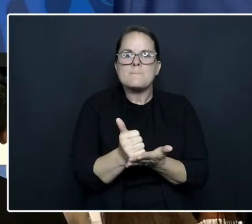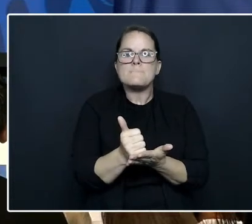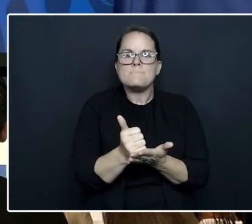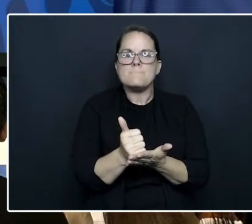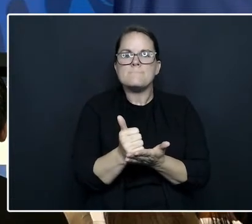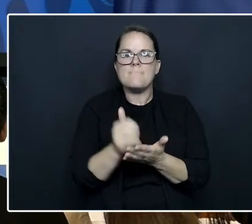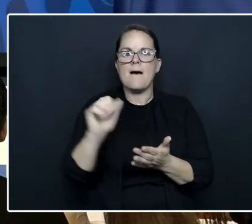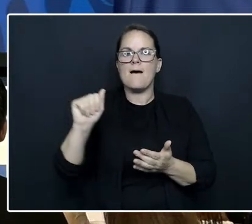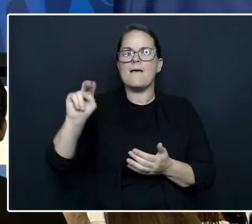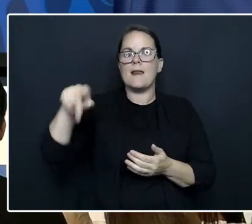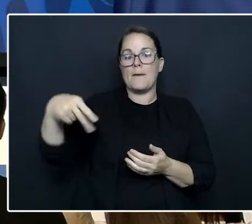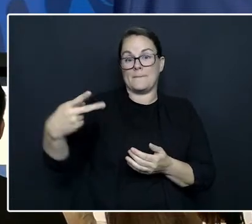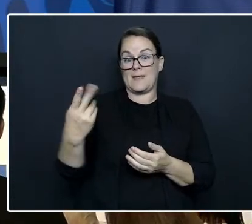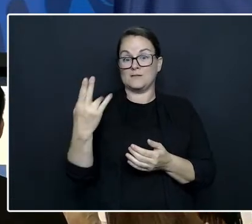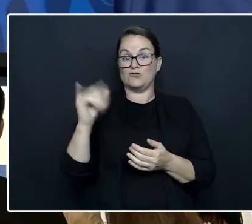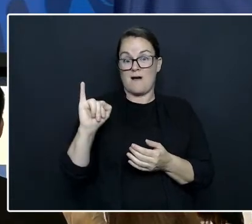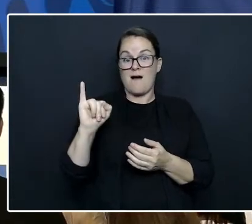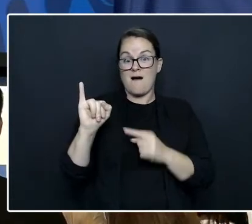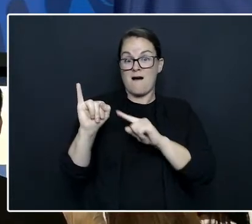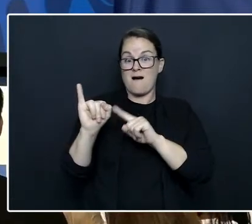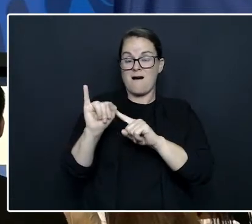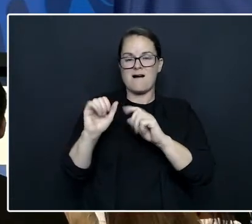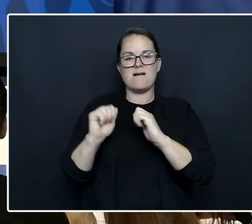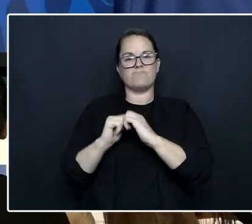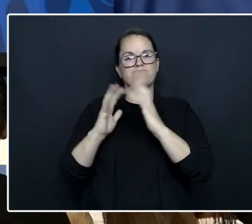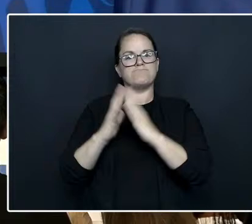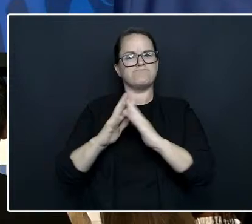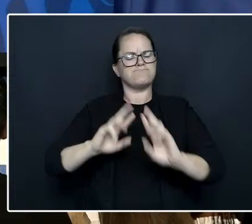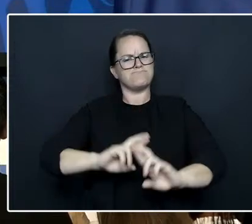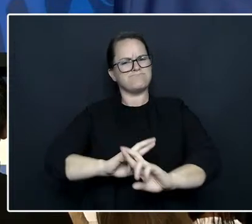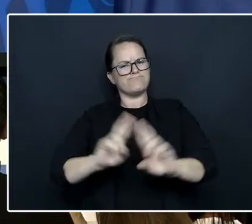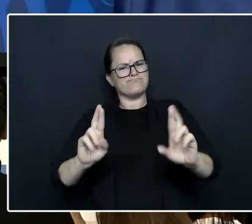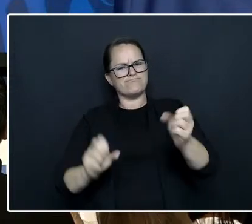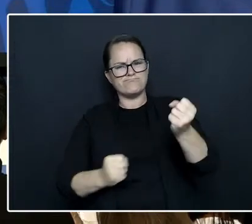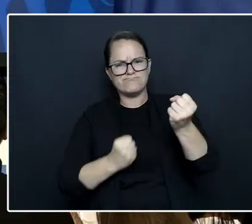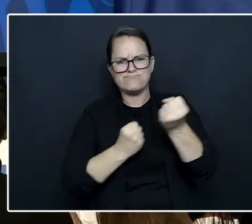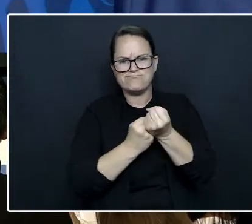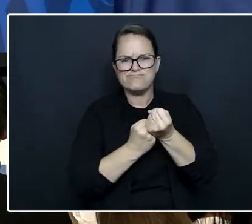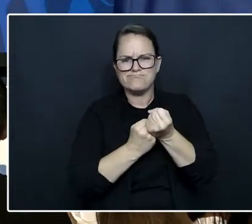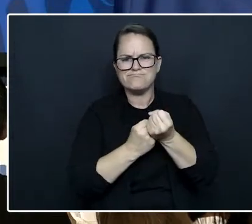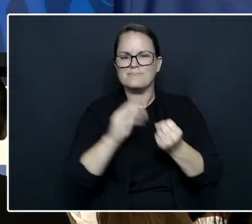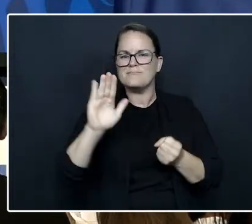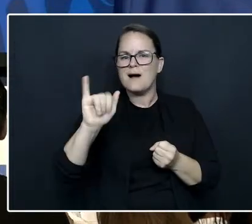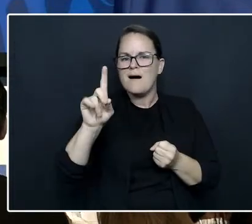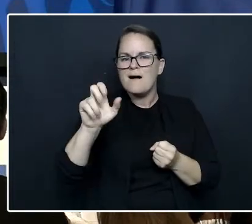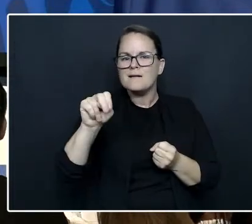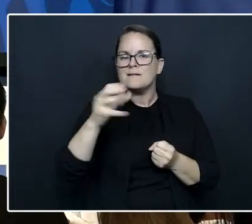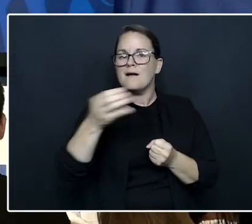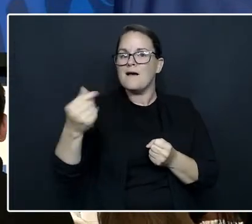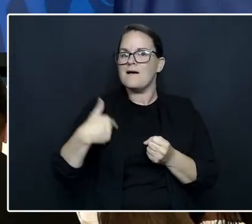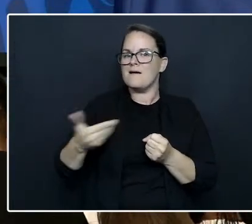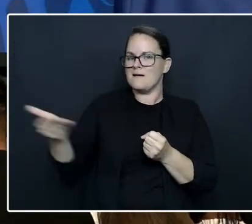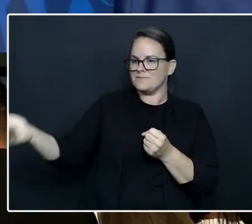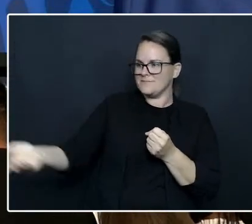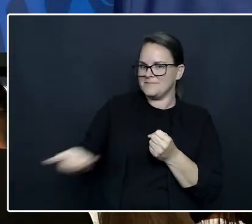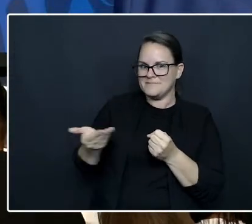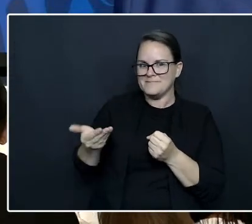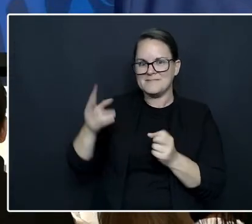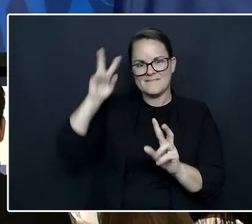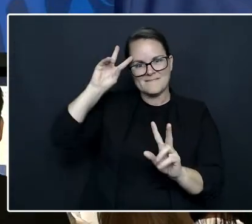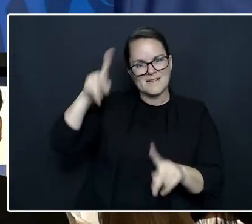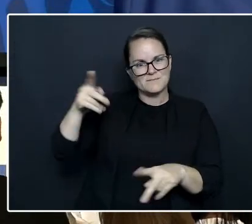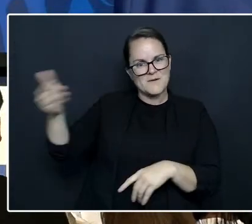AANHPIs for Biden-Harris and welcoming Vice President Kamala Harris back to Las Vegas.